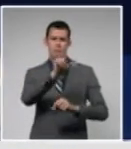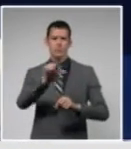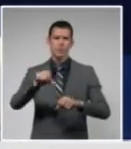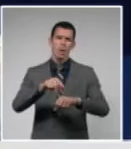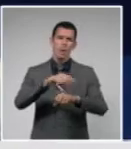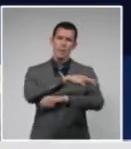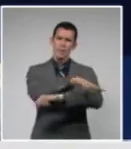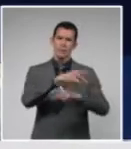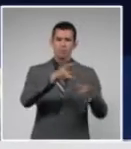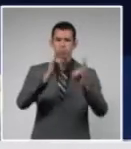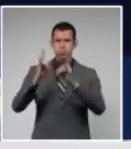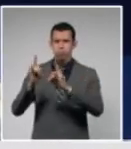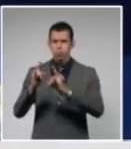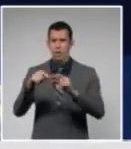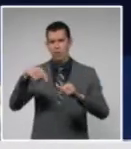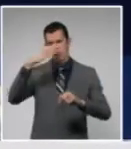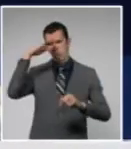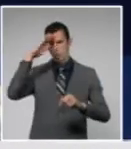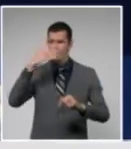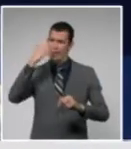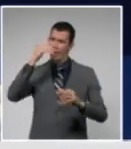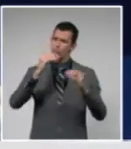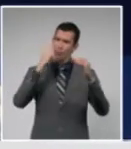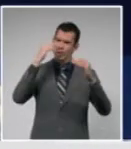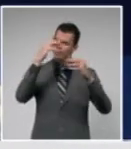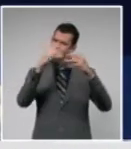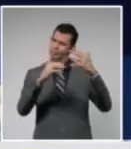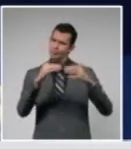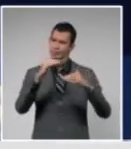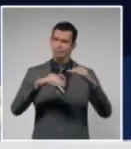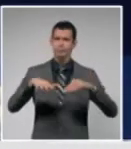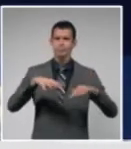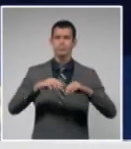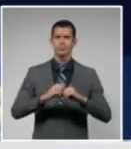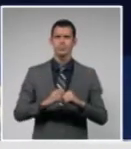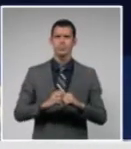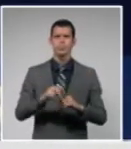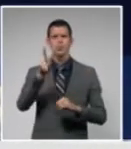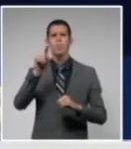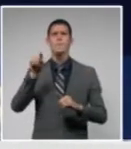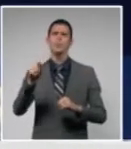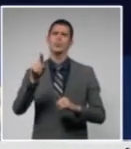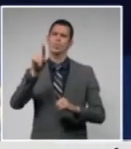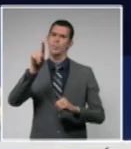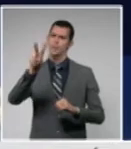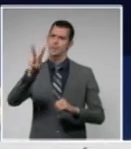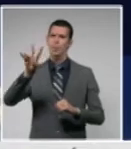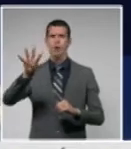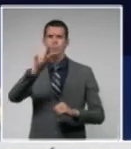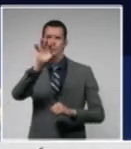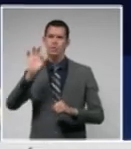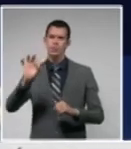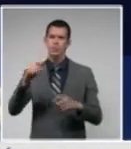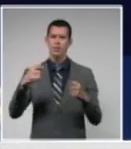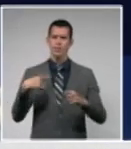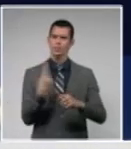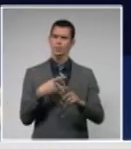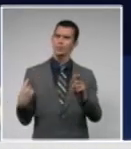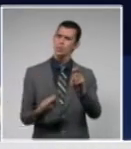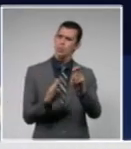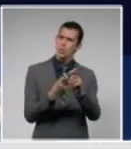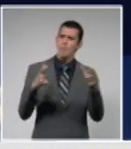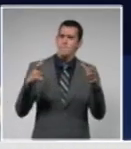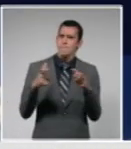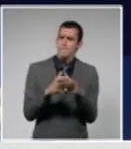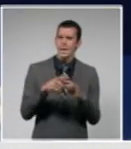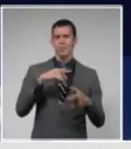virus. Today, 5 patients being treated in Havana, Ciego de Ávila, and Camagüey continue to be